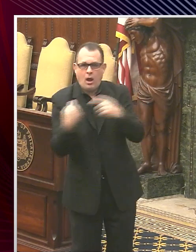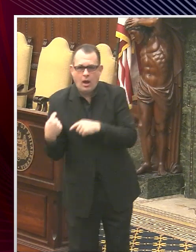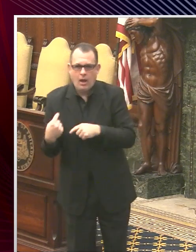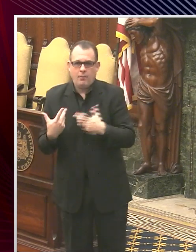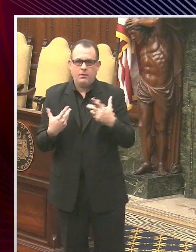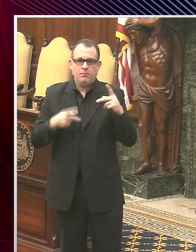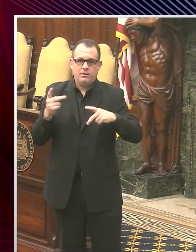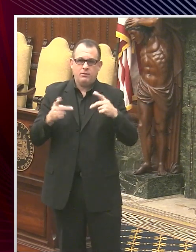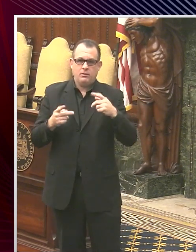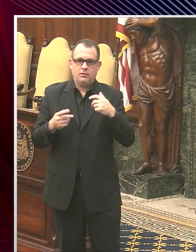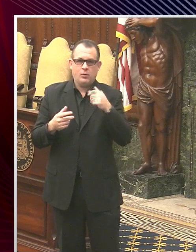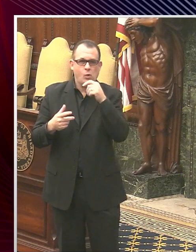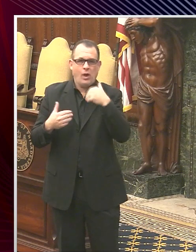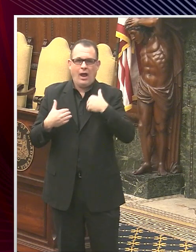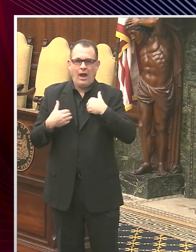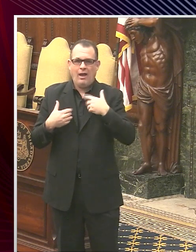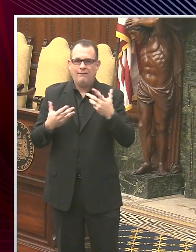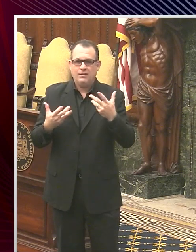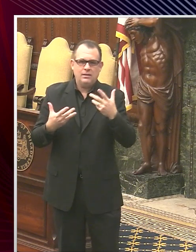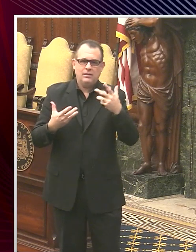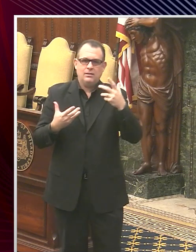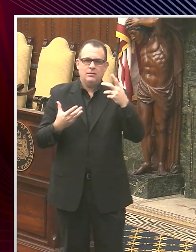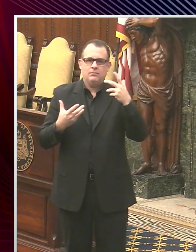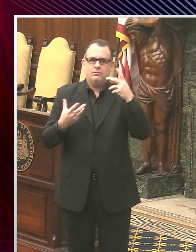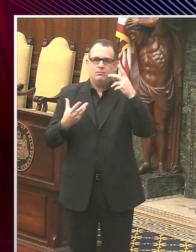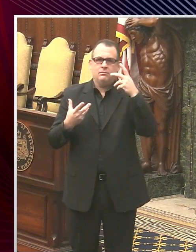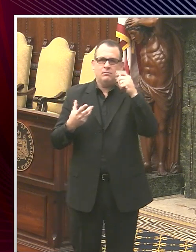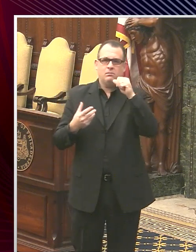an unrealistic expectation of